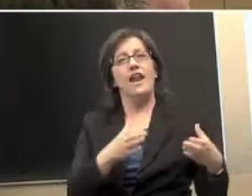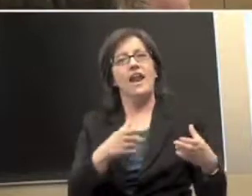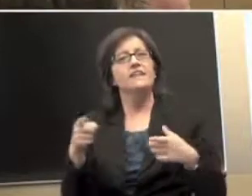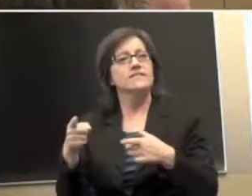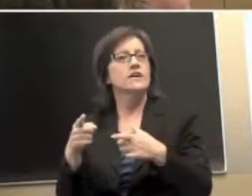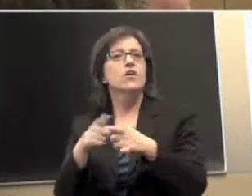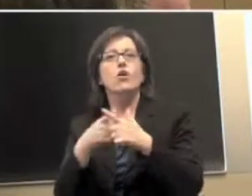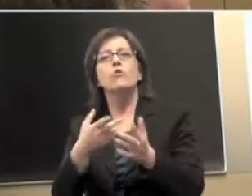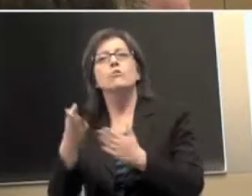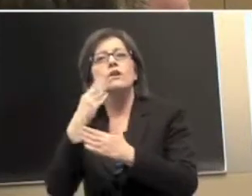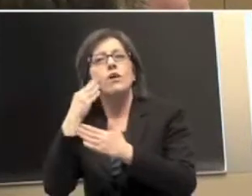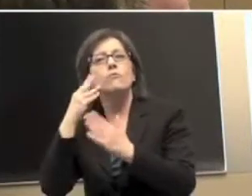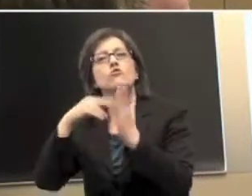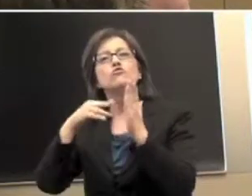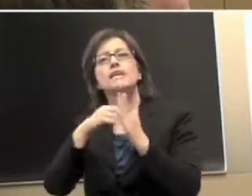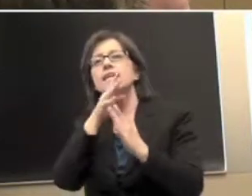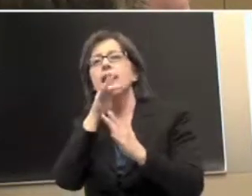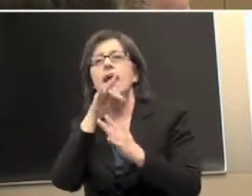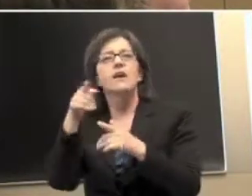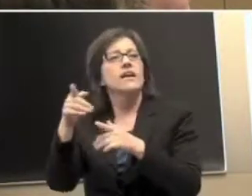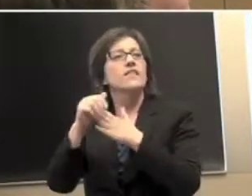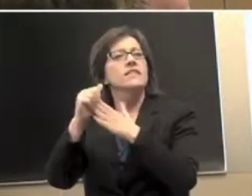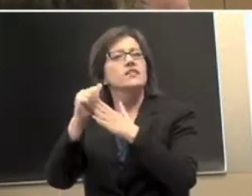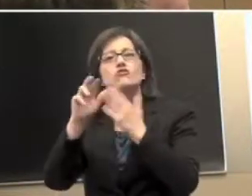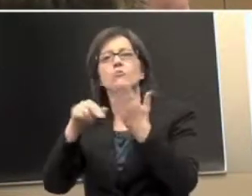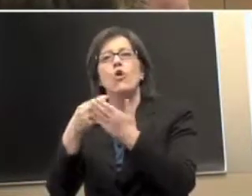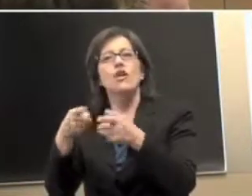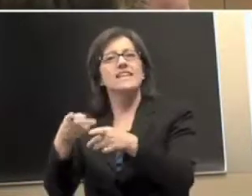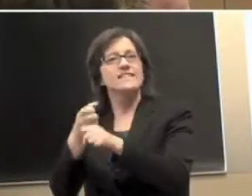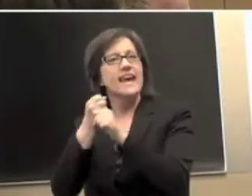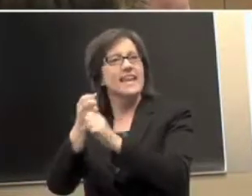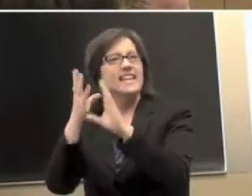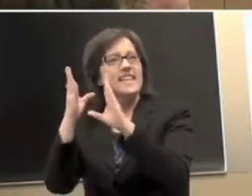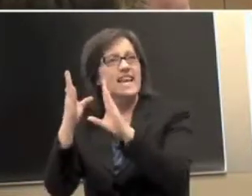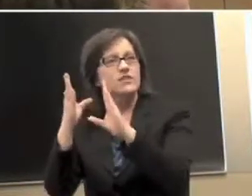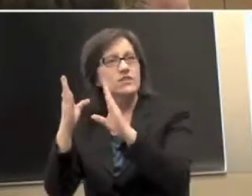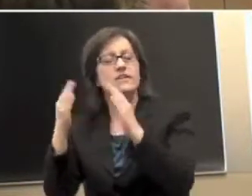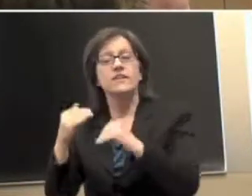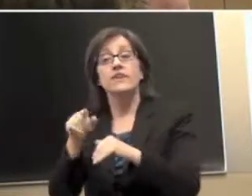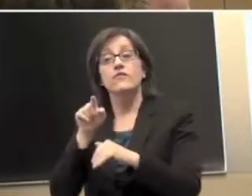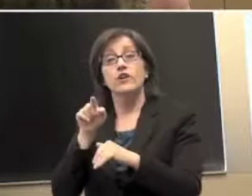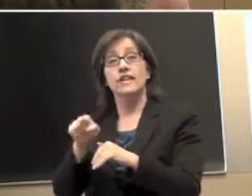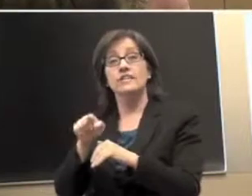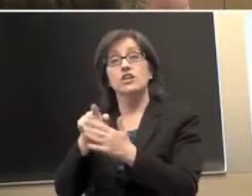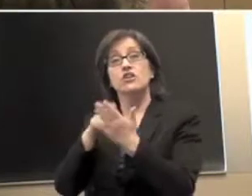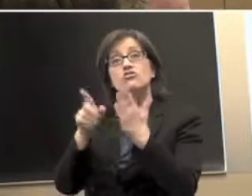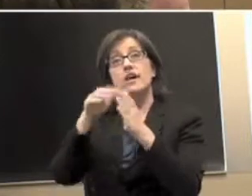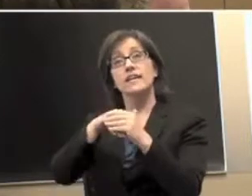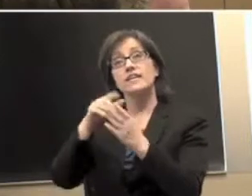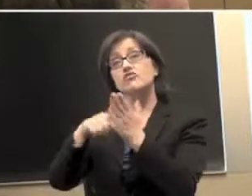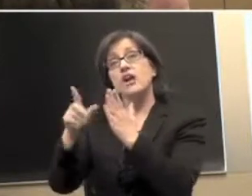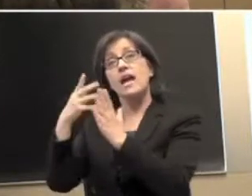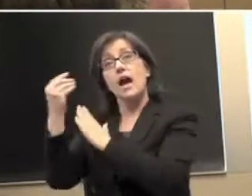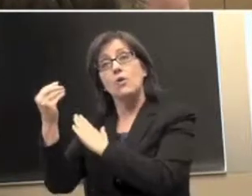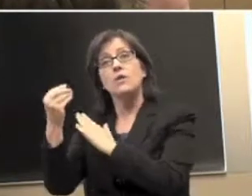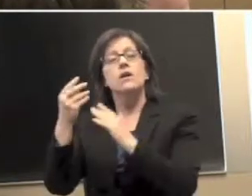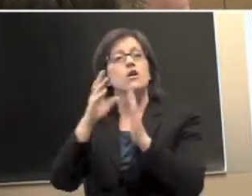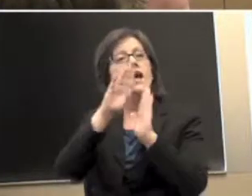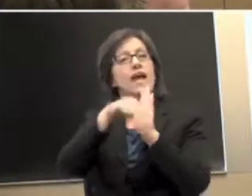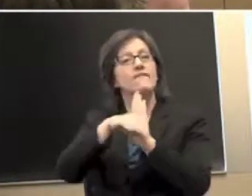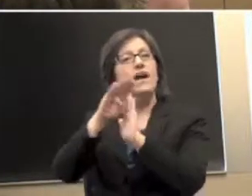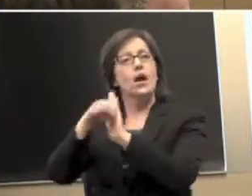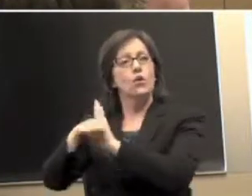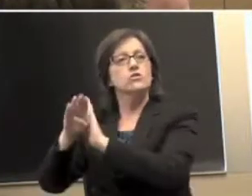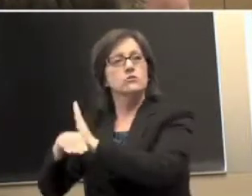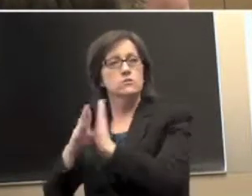he likes to do it. Again, he's in this leadership role and he's getting that attention. And then for his check-in, check-out, we did half-hour increments, and we talked